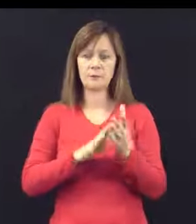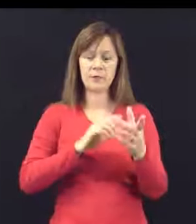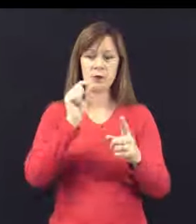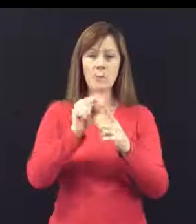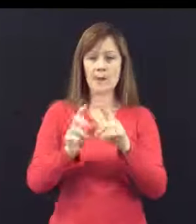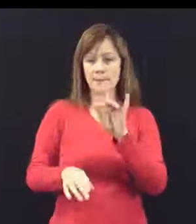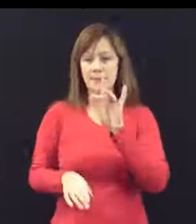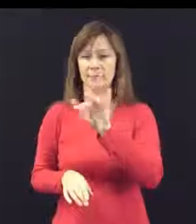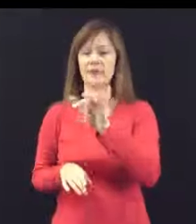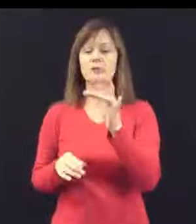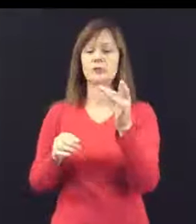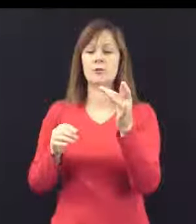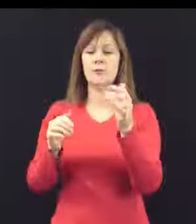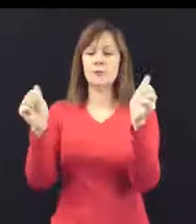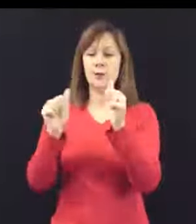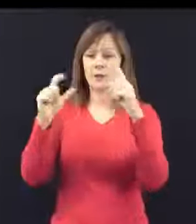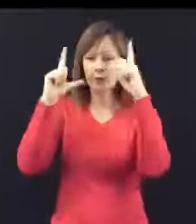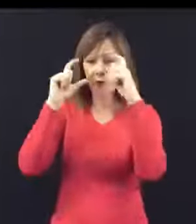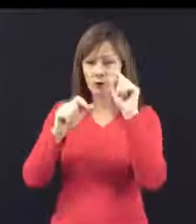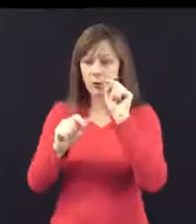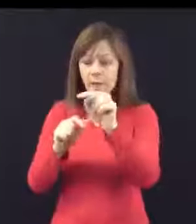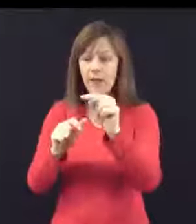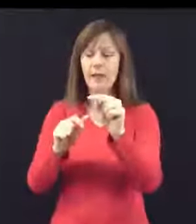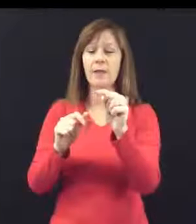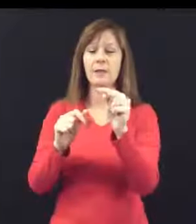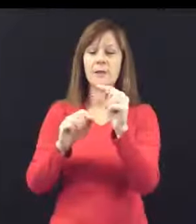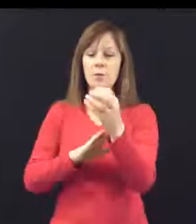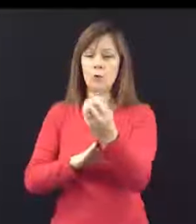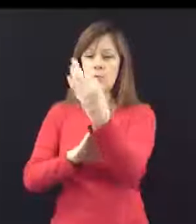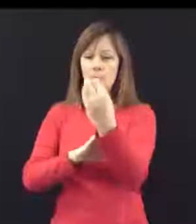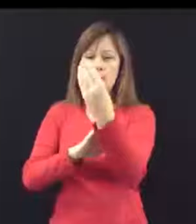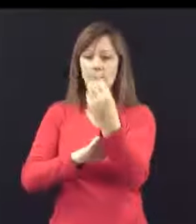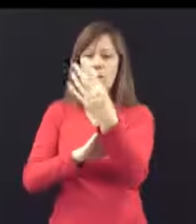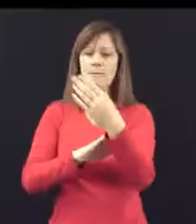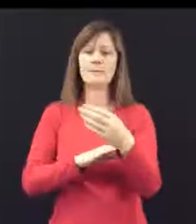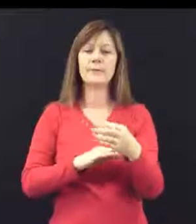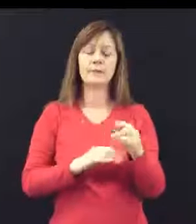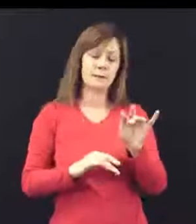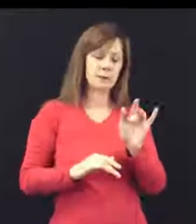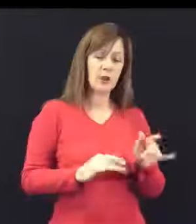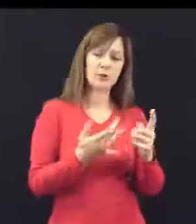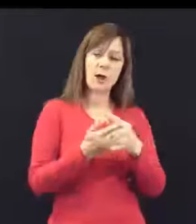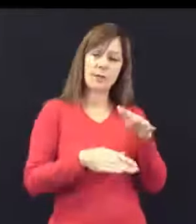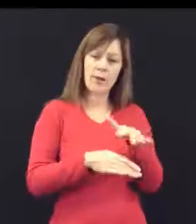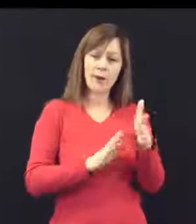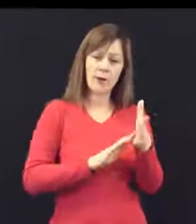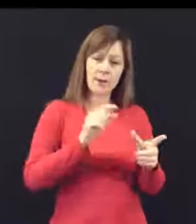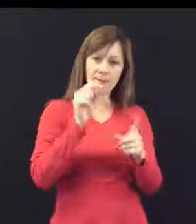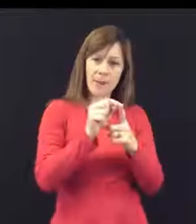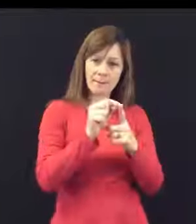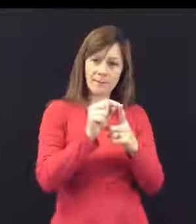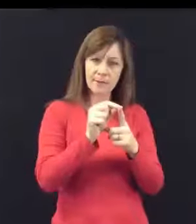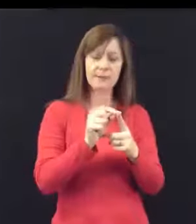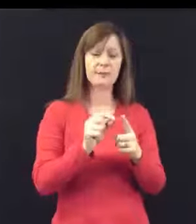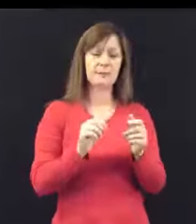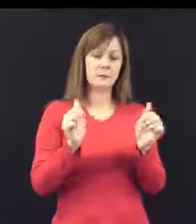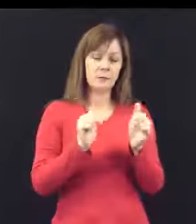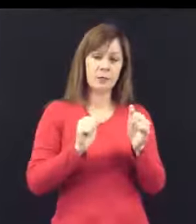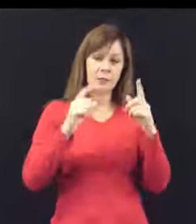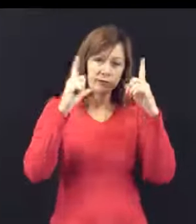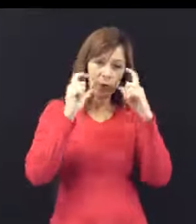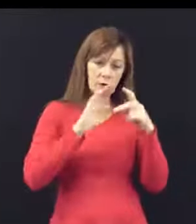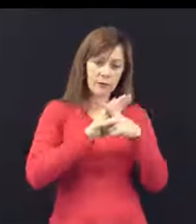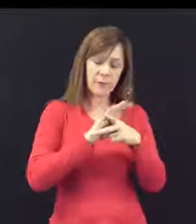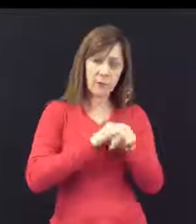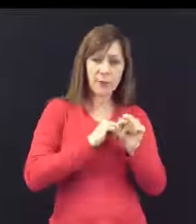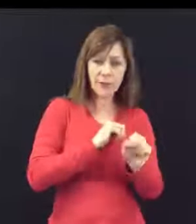built-in GPS. You can view photos and videos by location by tapping on the Places tool button in the Photos app. Then tap